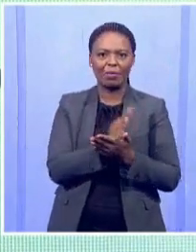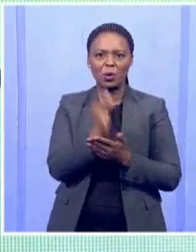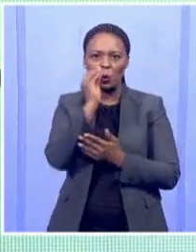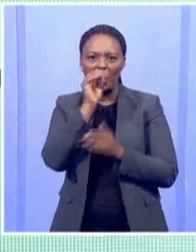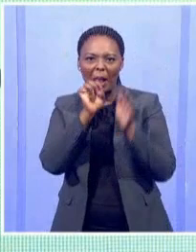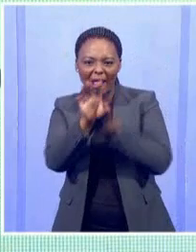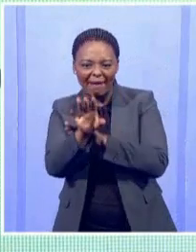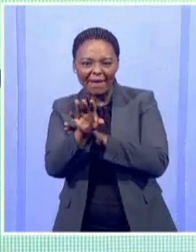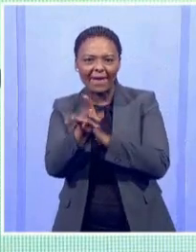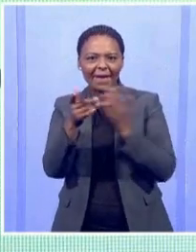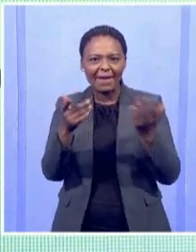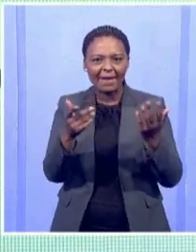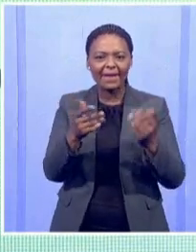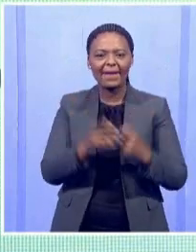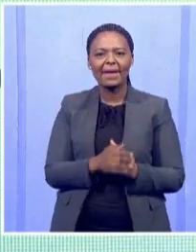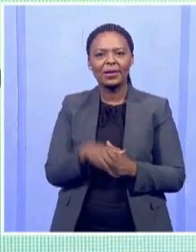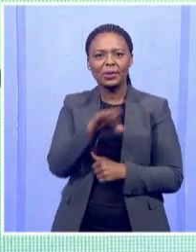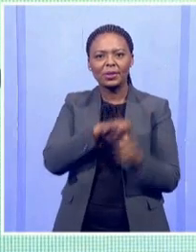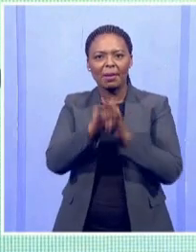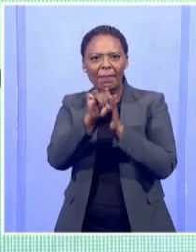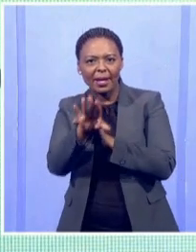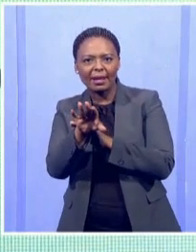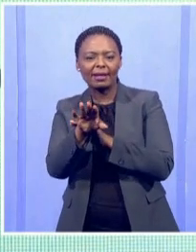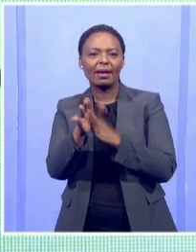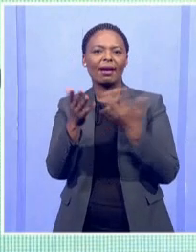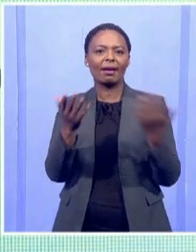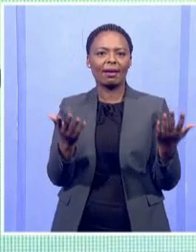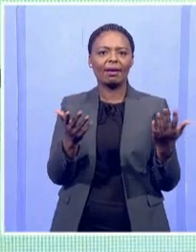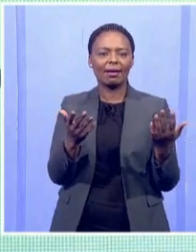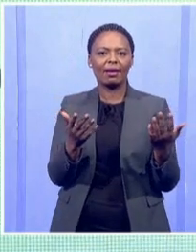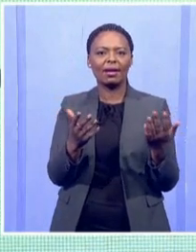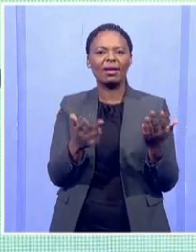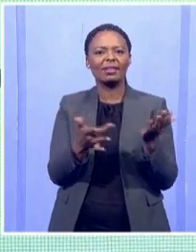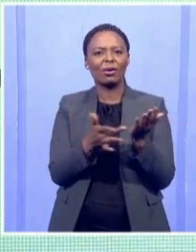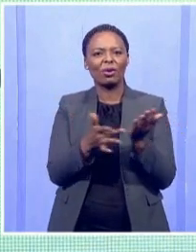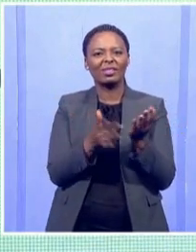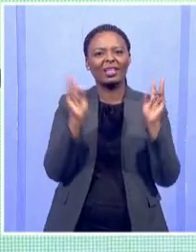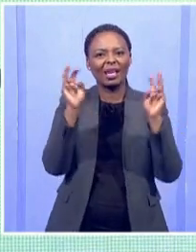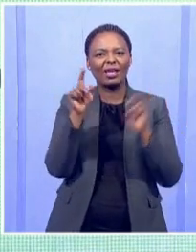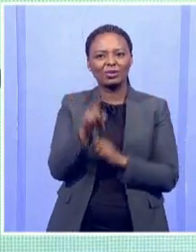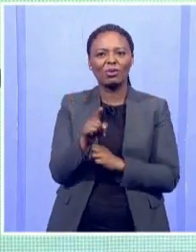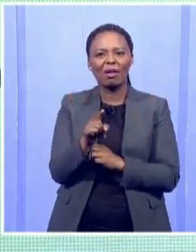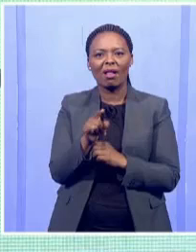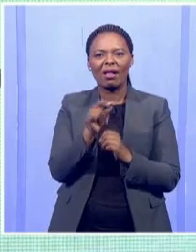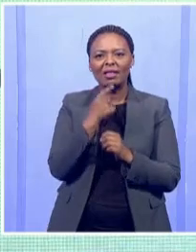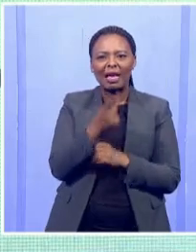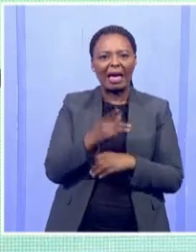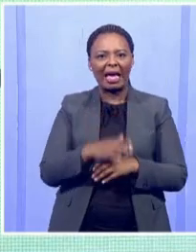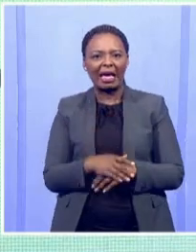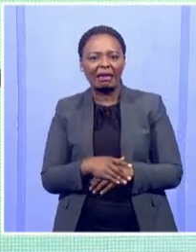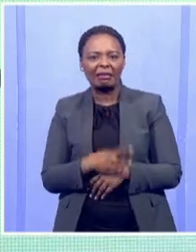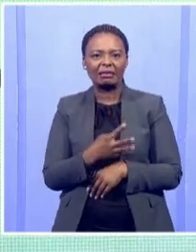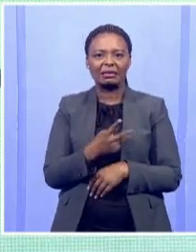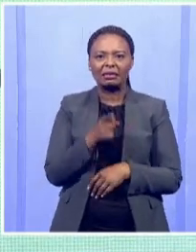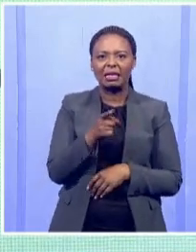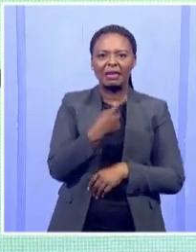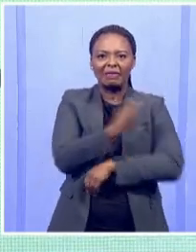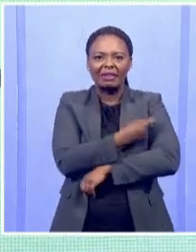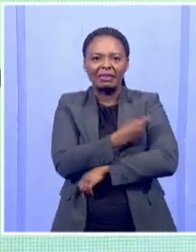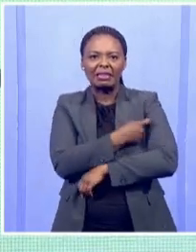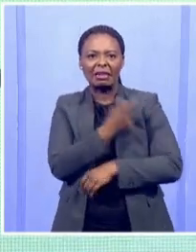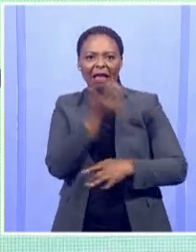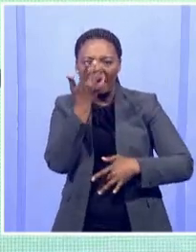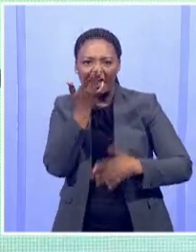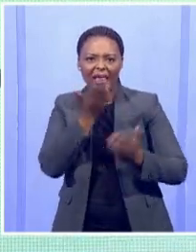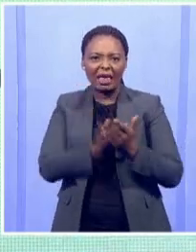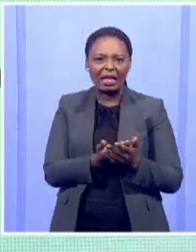on the other hand, those spreading negative messages about the impact of vaccines